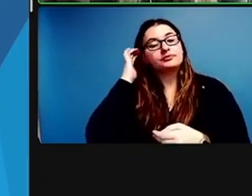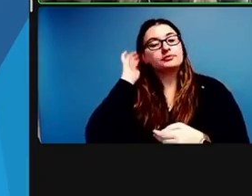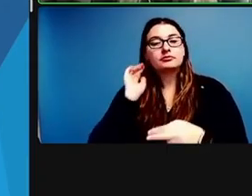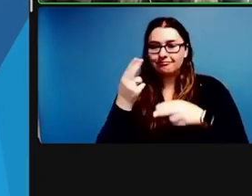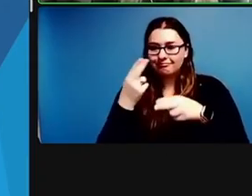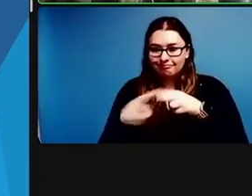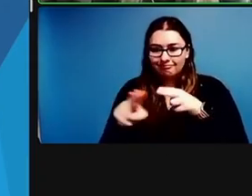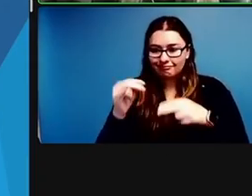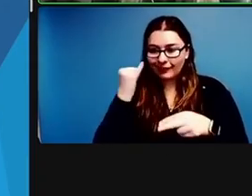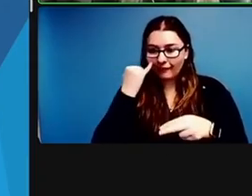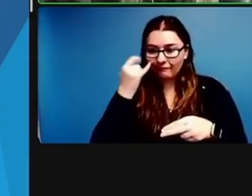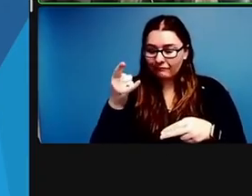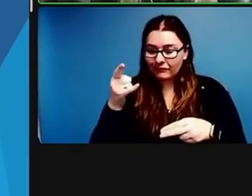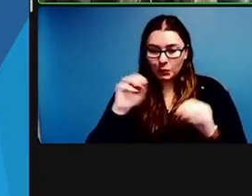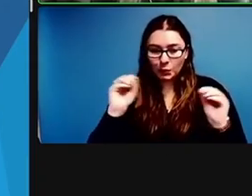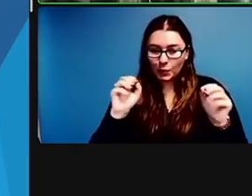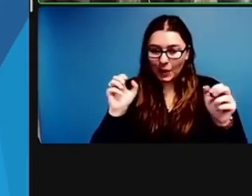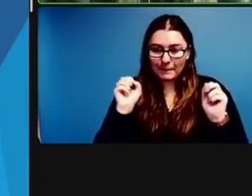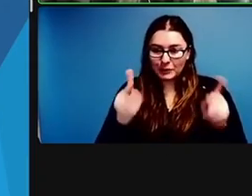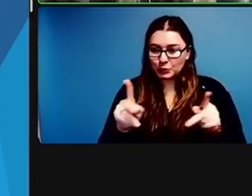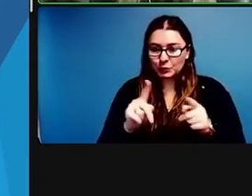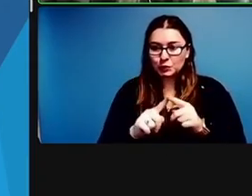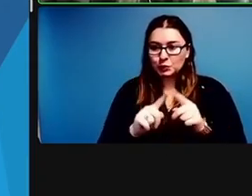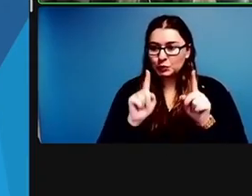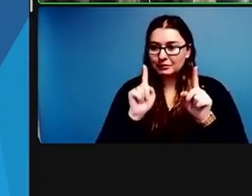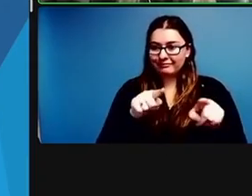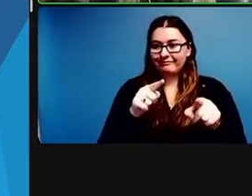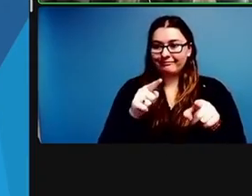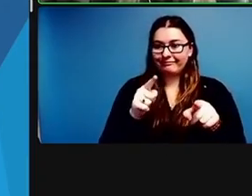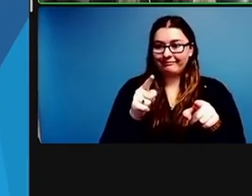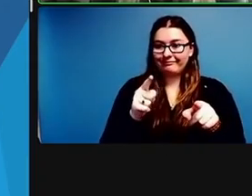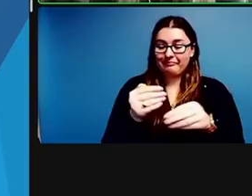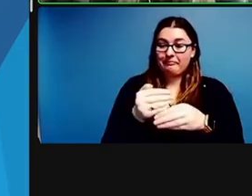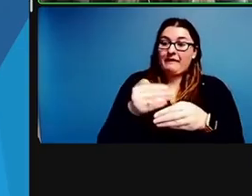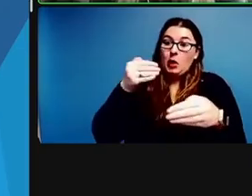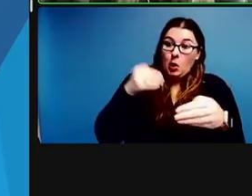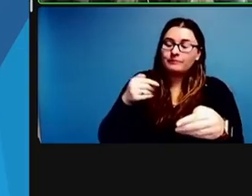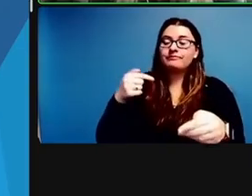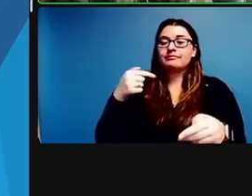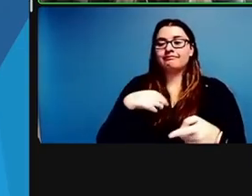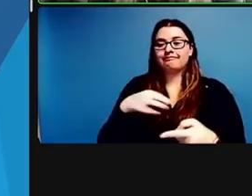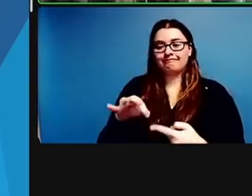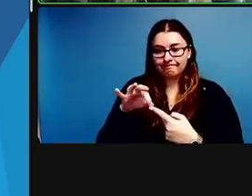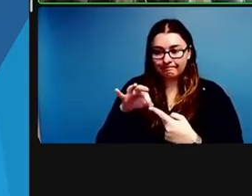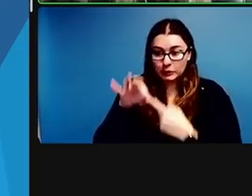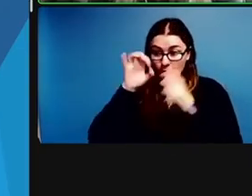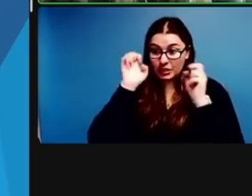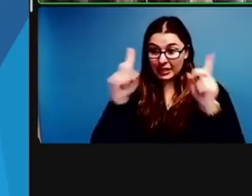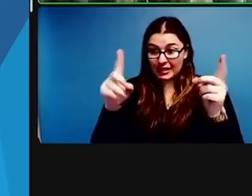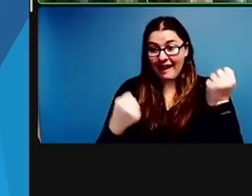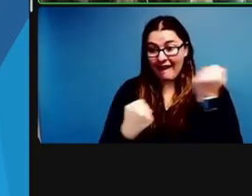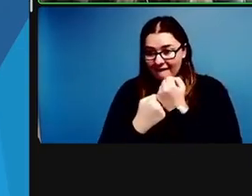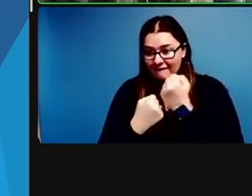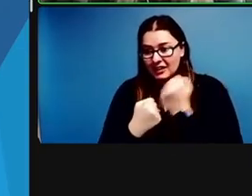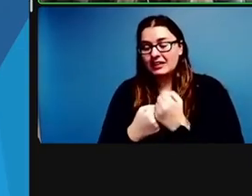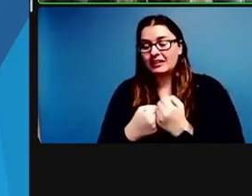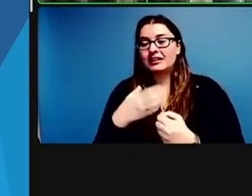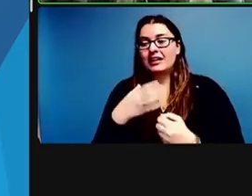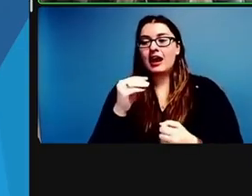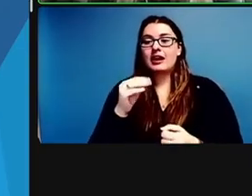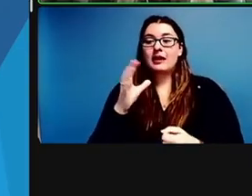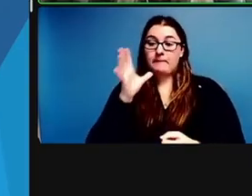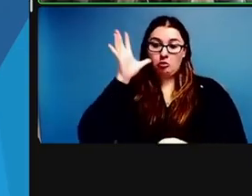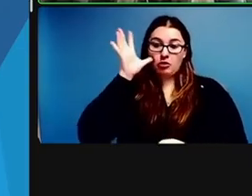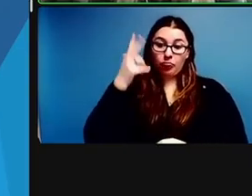haven't had an opportunity to attend before, I am a special education advocate and the parent of